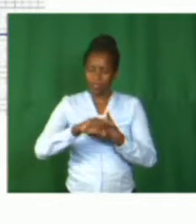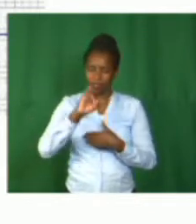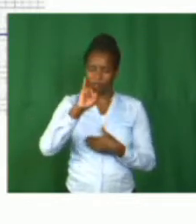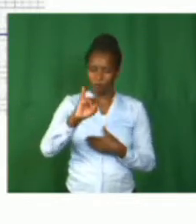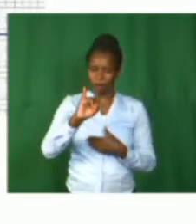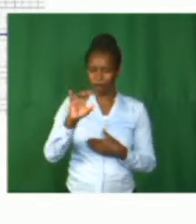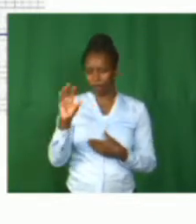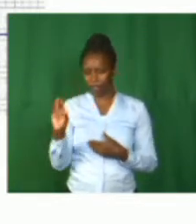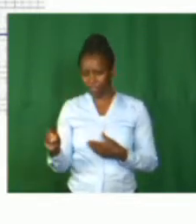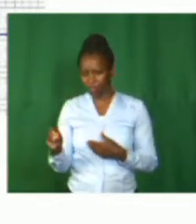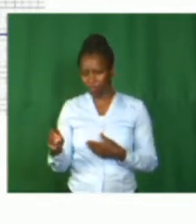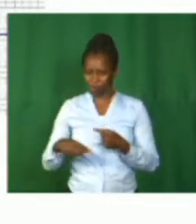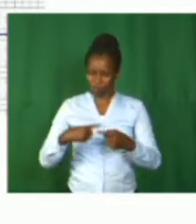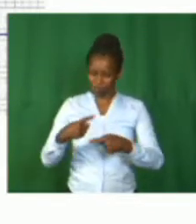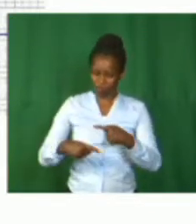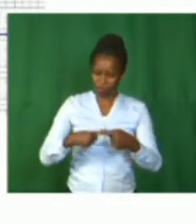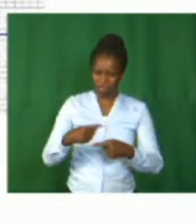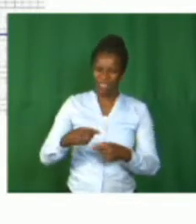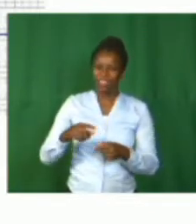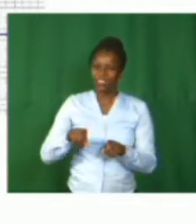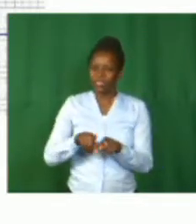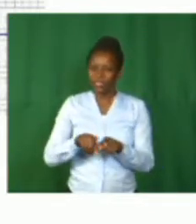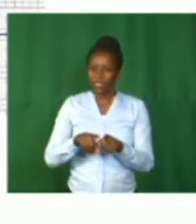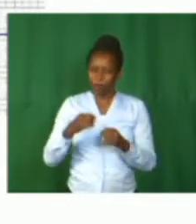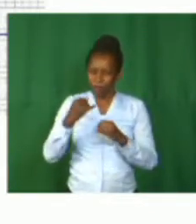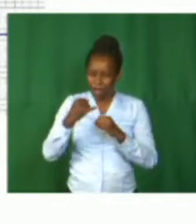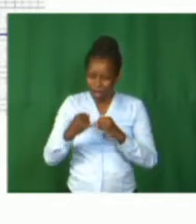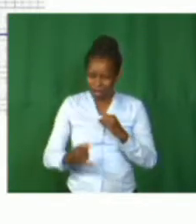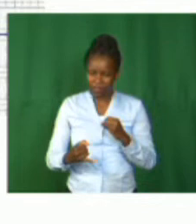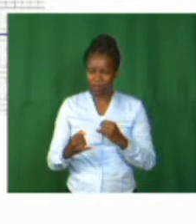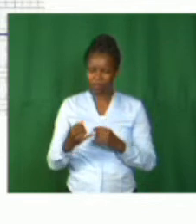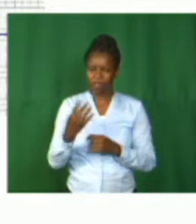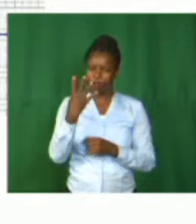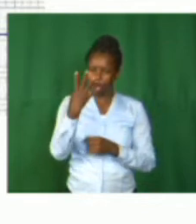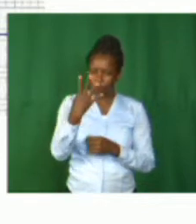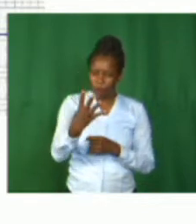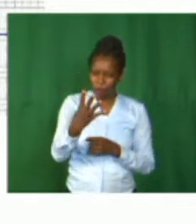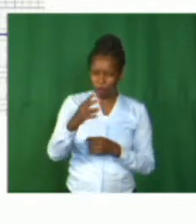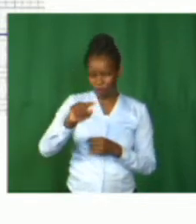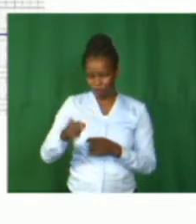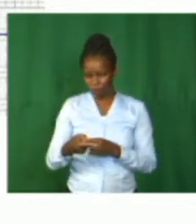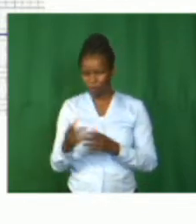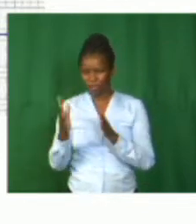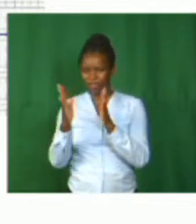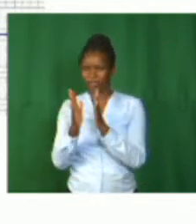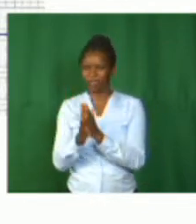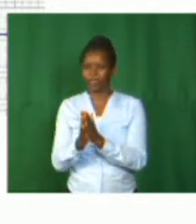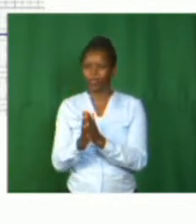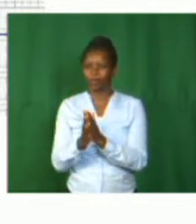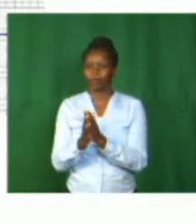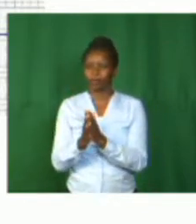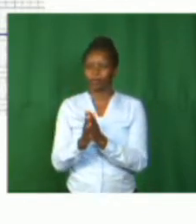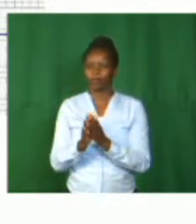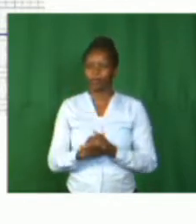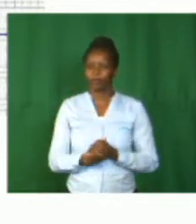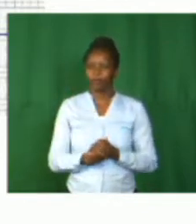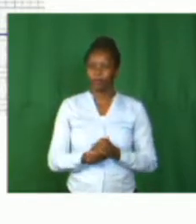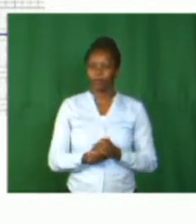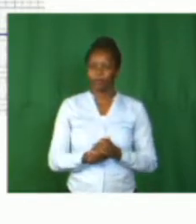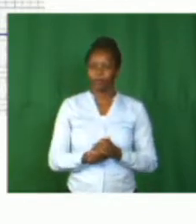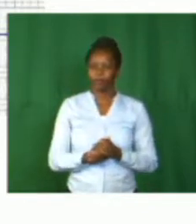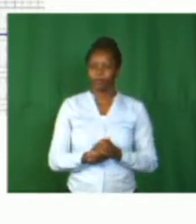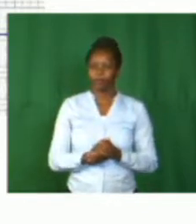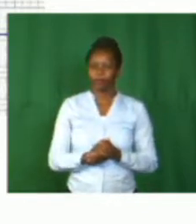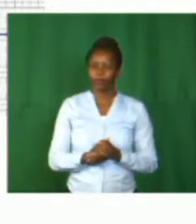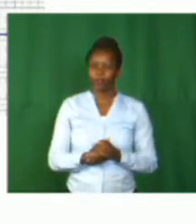0, and so on and so forth. So that even the last point here, 4, 10. This is the point +4, 10. So 4,